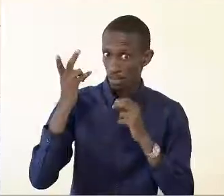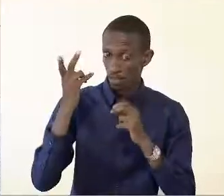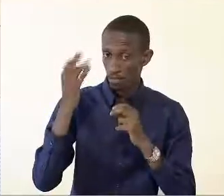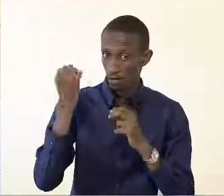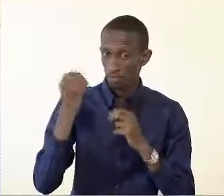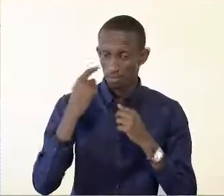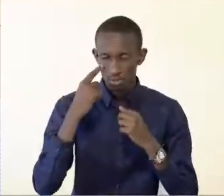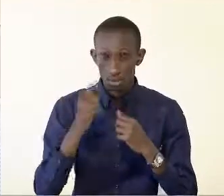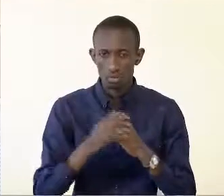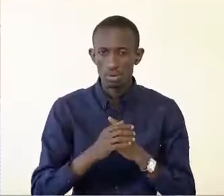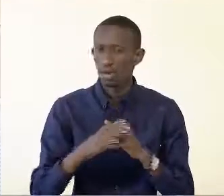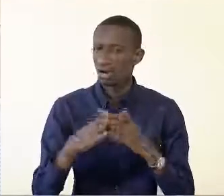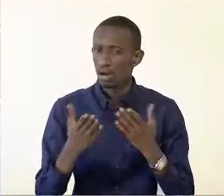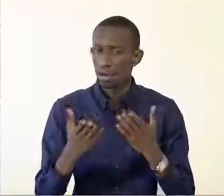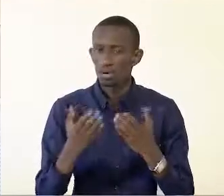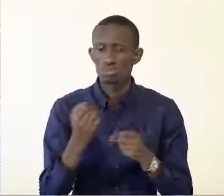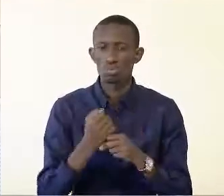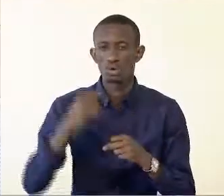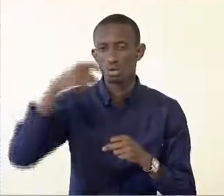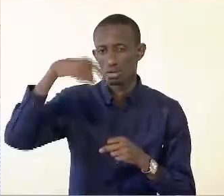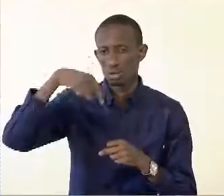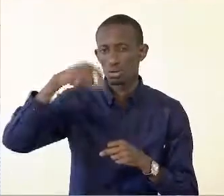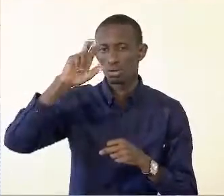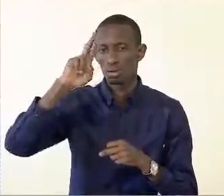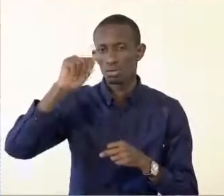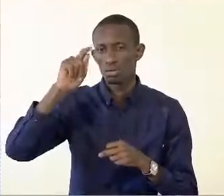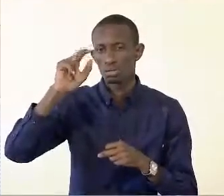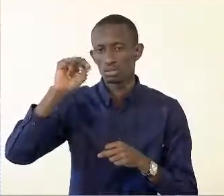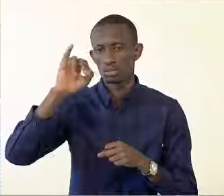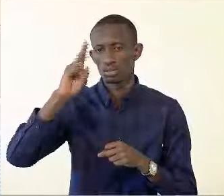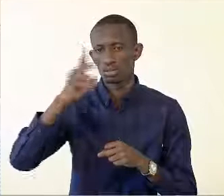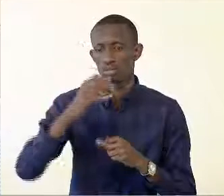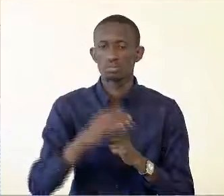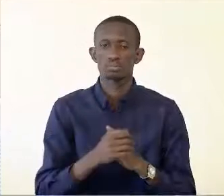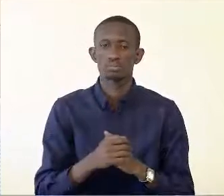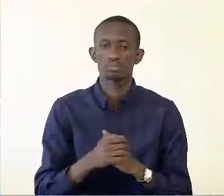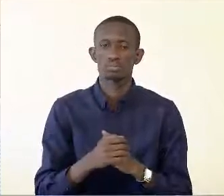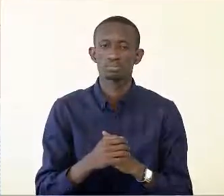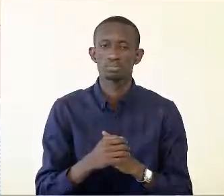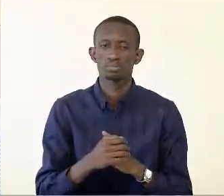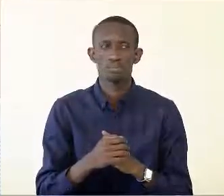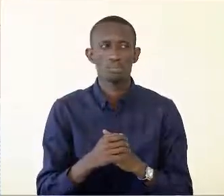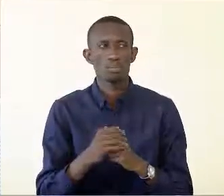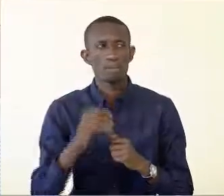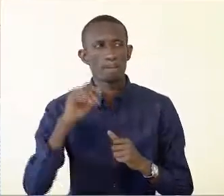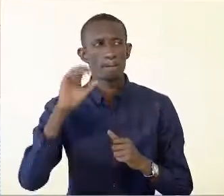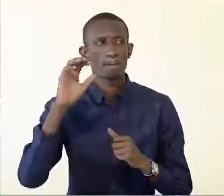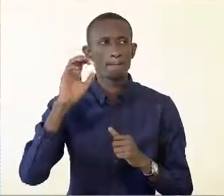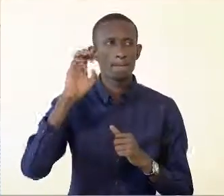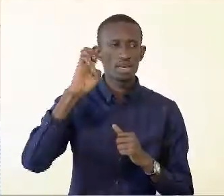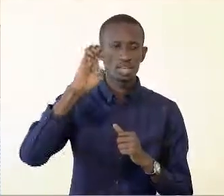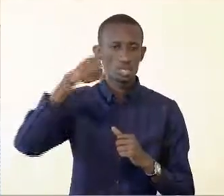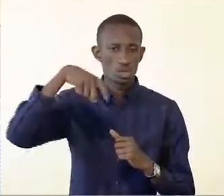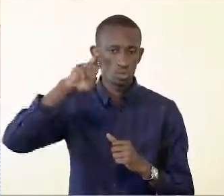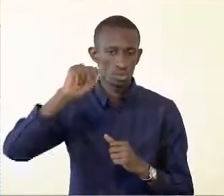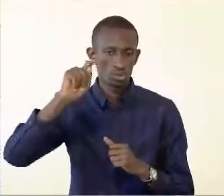graphically or by using graphical methods. But still, we need to verify and find out if for sure the